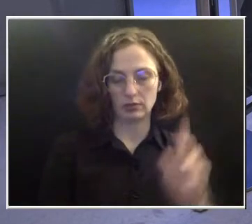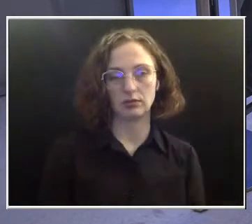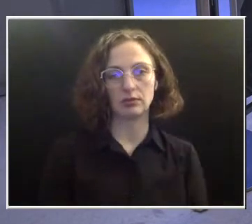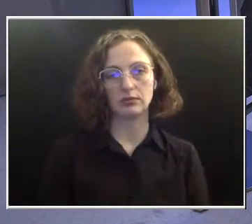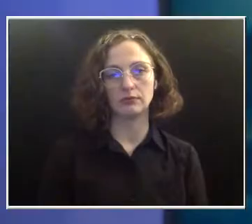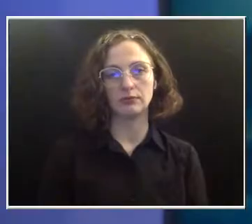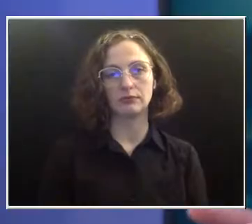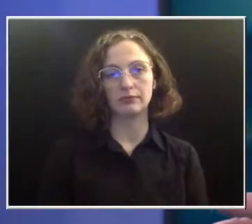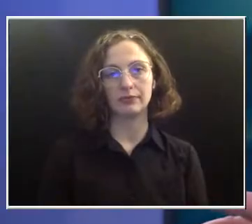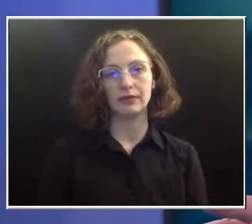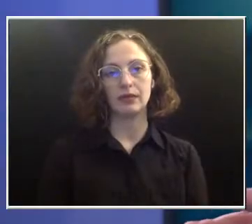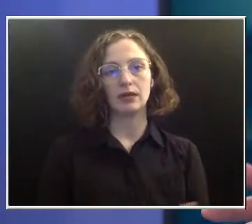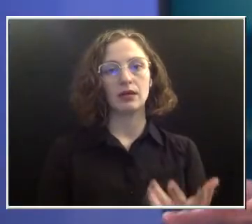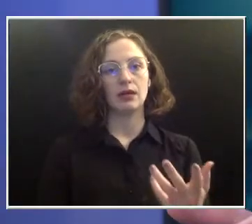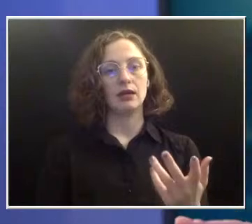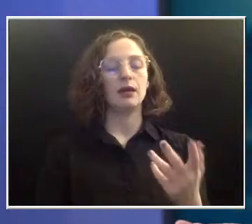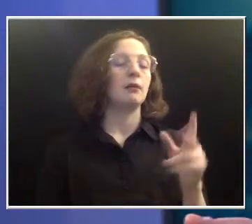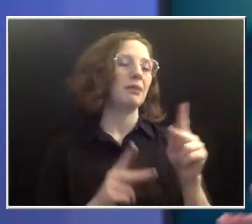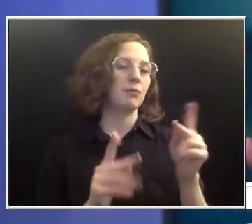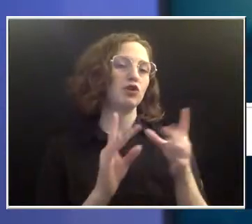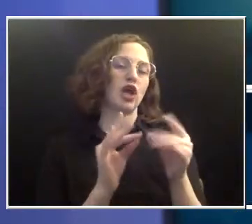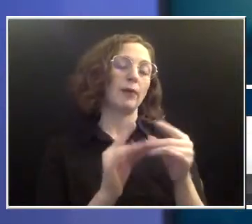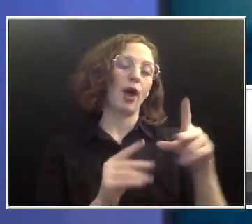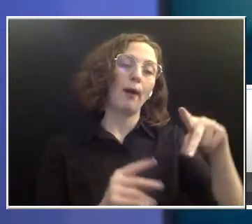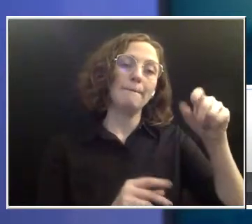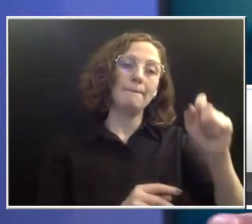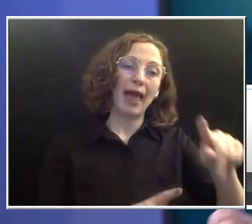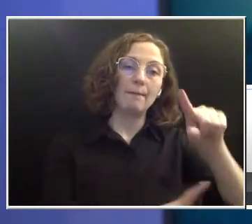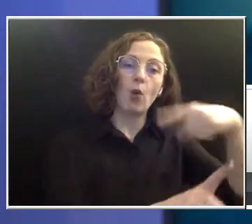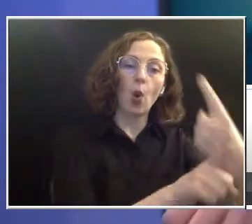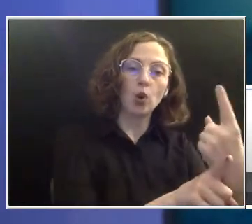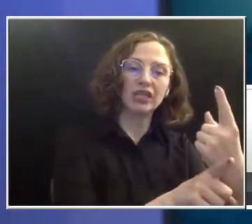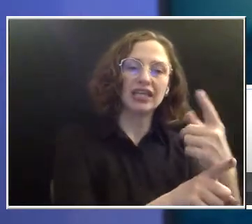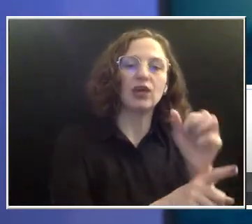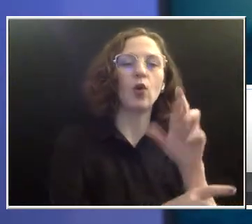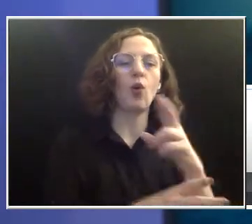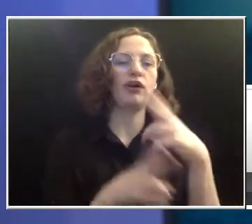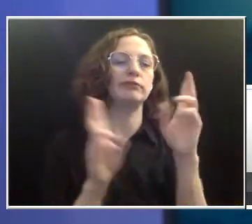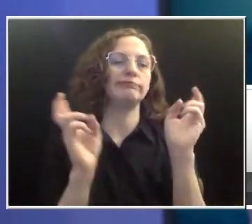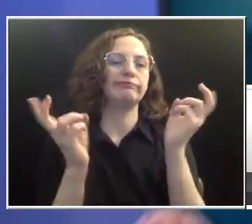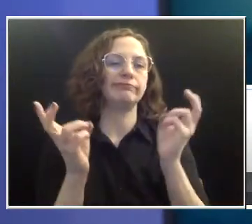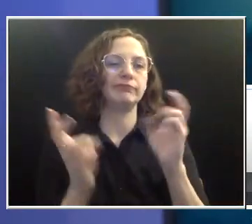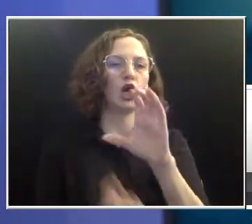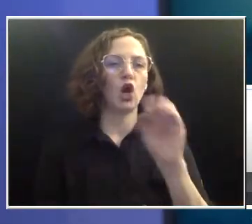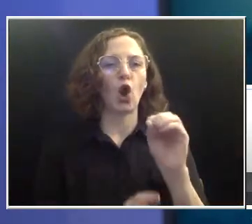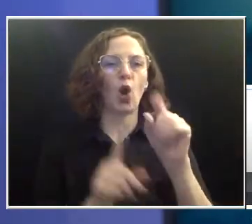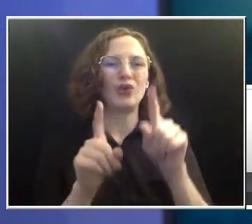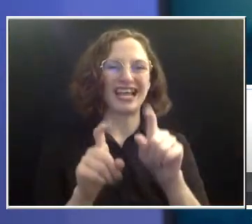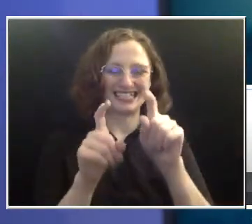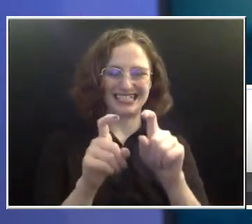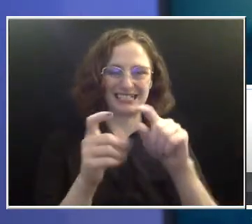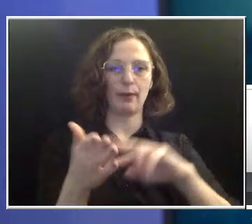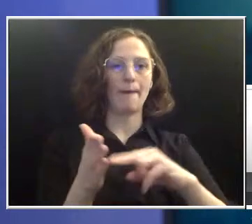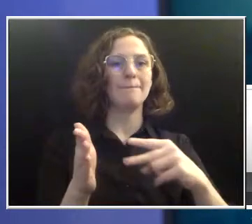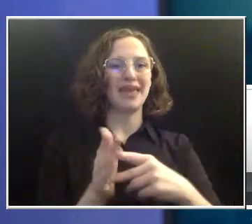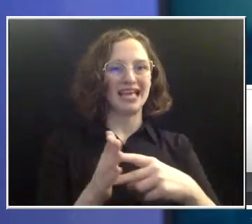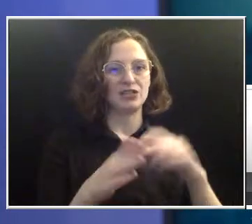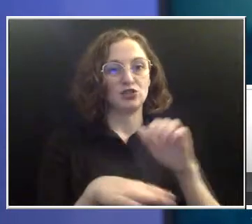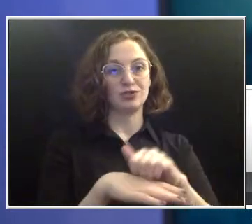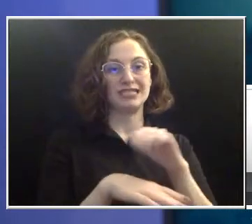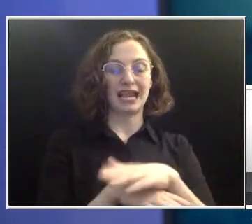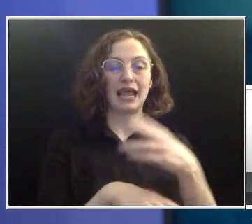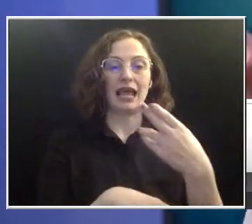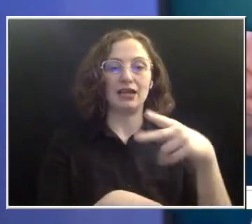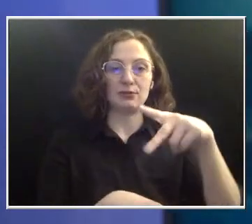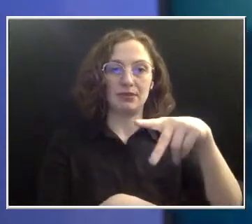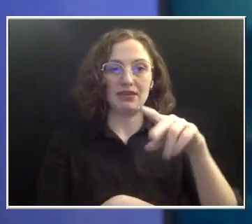only or co-testing. And so really what you want to know is co-testing means you're sending an HPV test along with looking at the cells underneath the